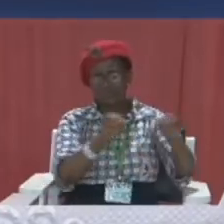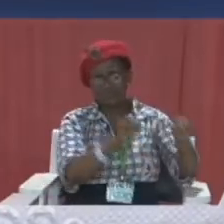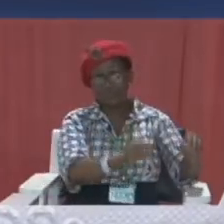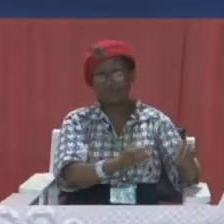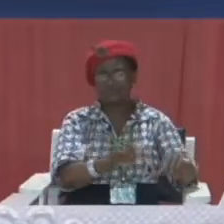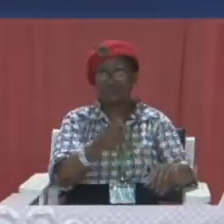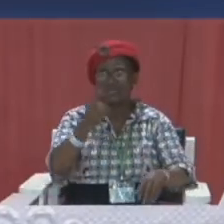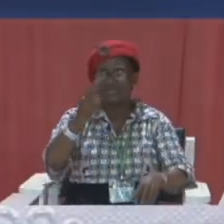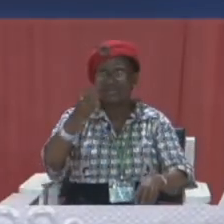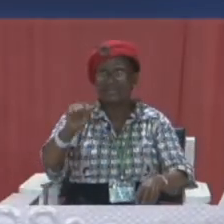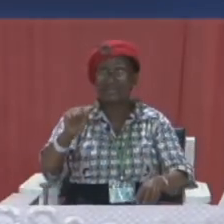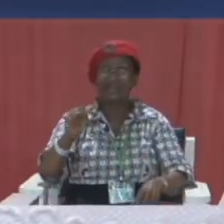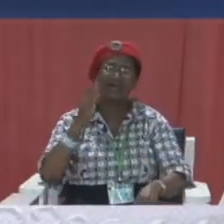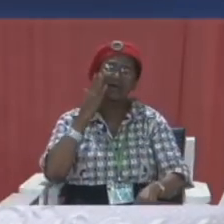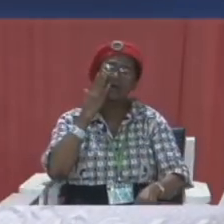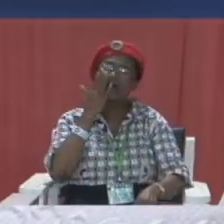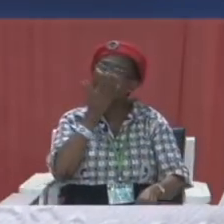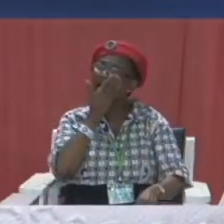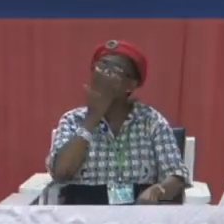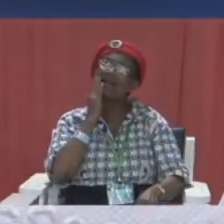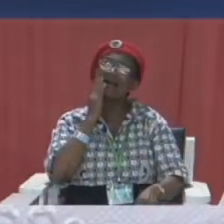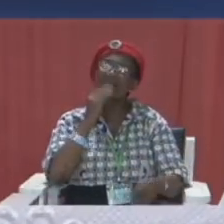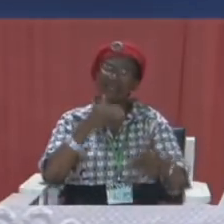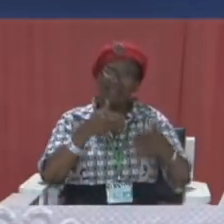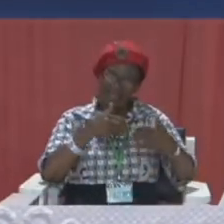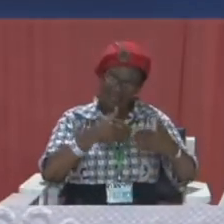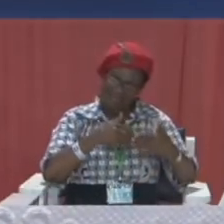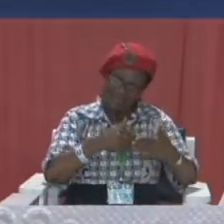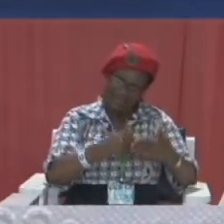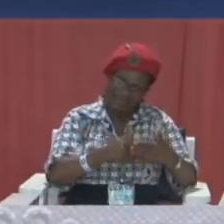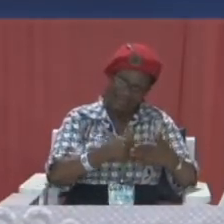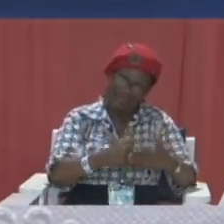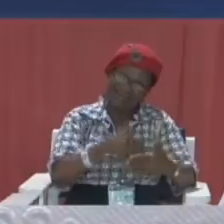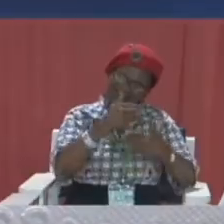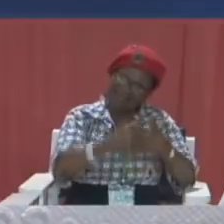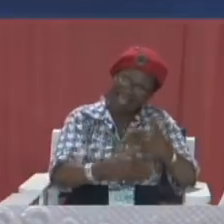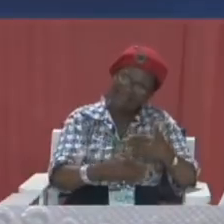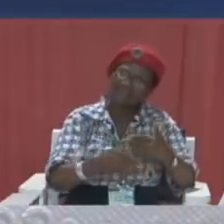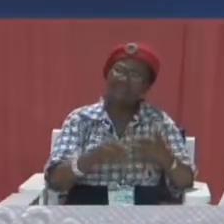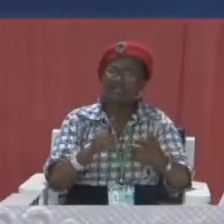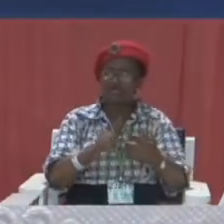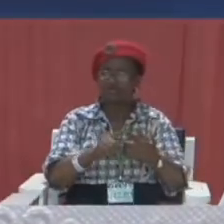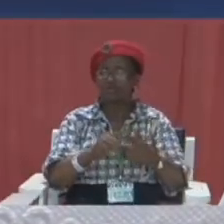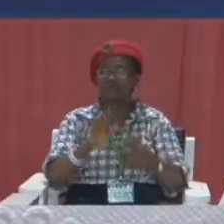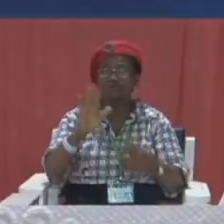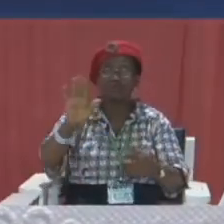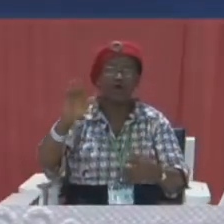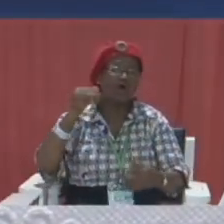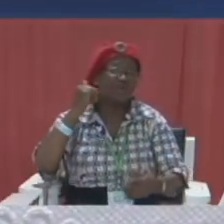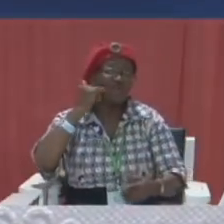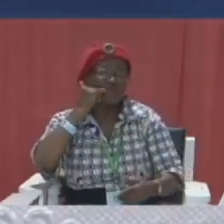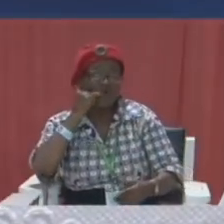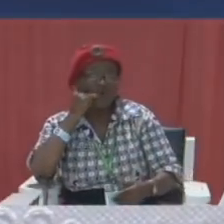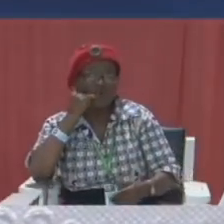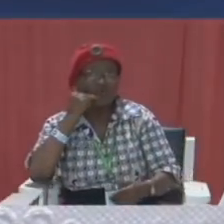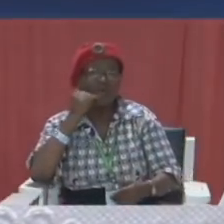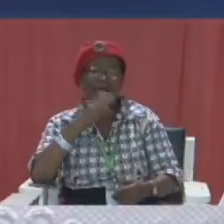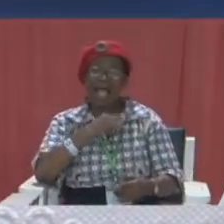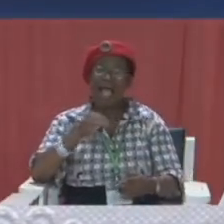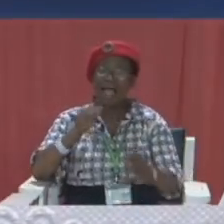your phone and pray. And anointing